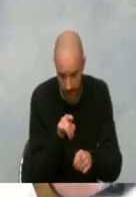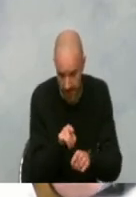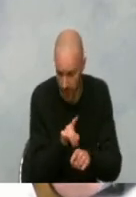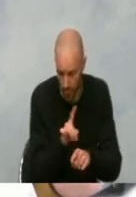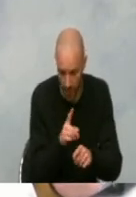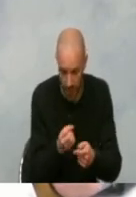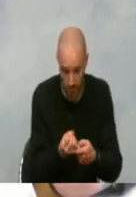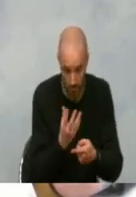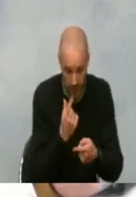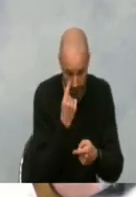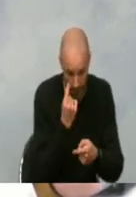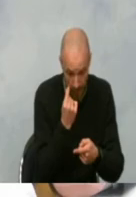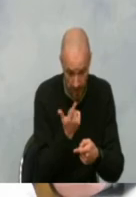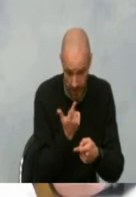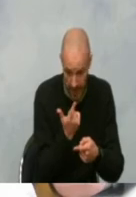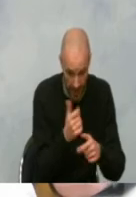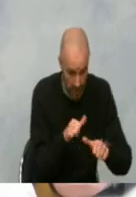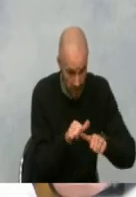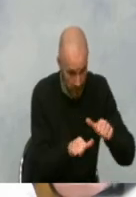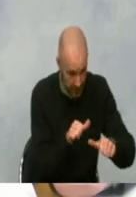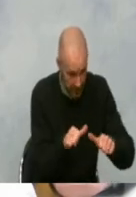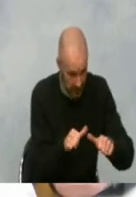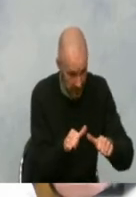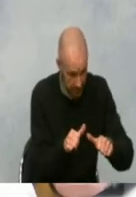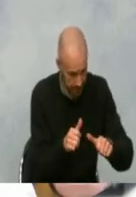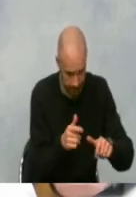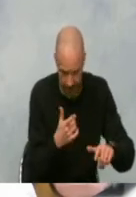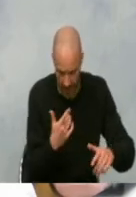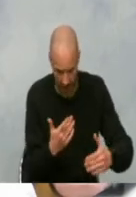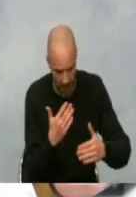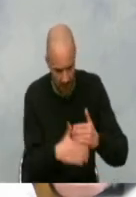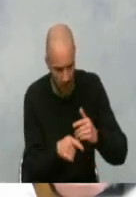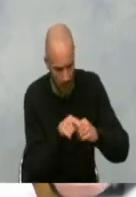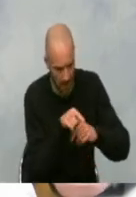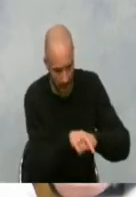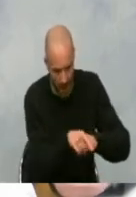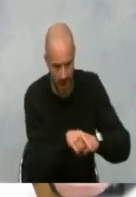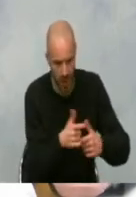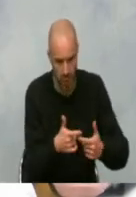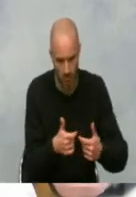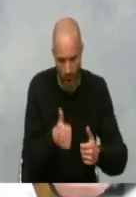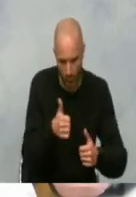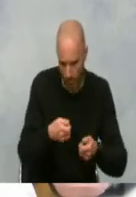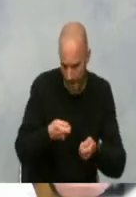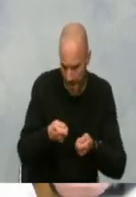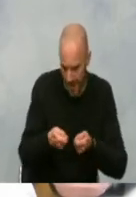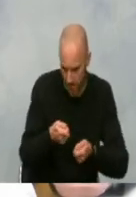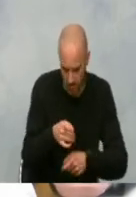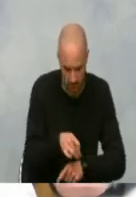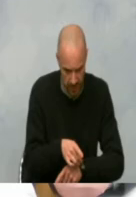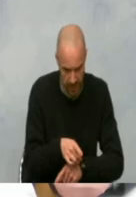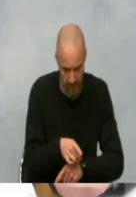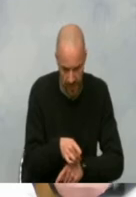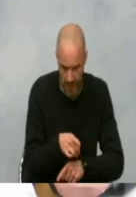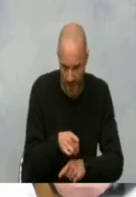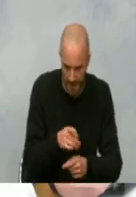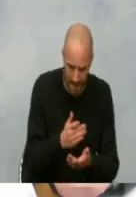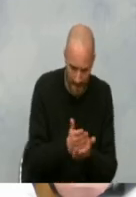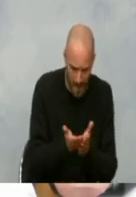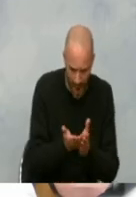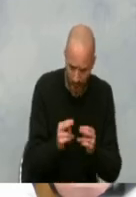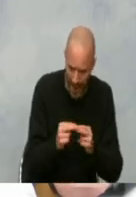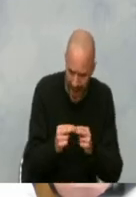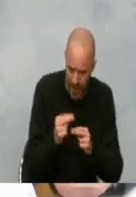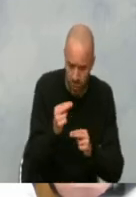process that we've identified through which we could manage those. Part of those would be increased